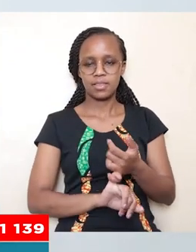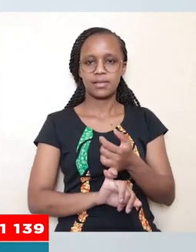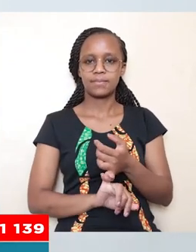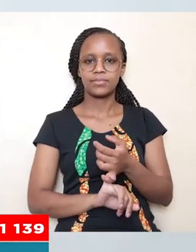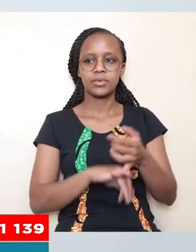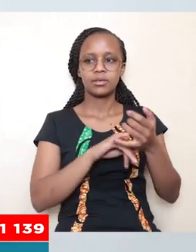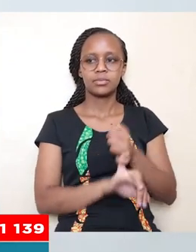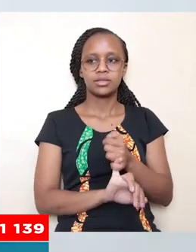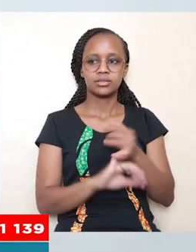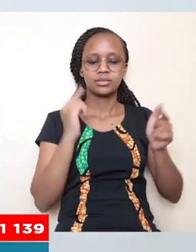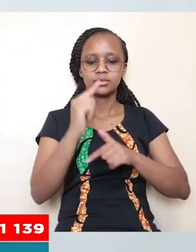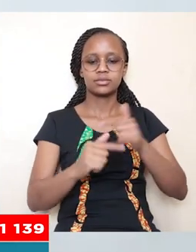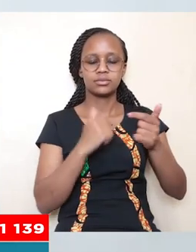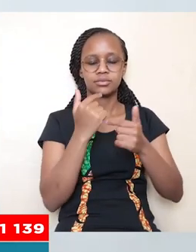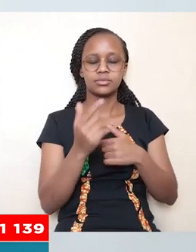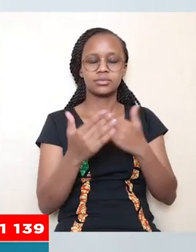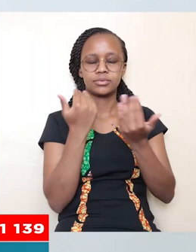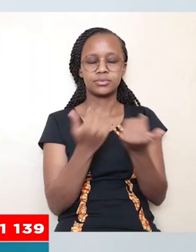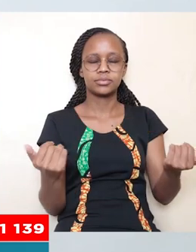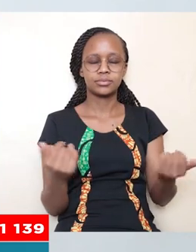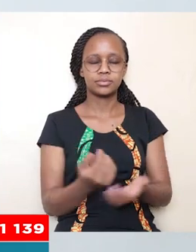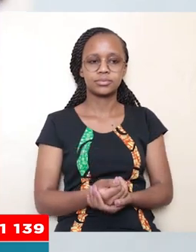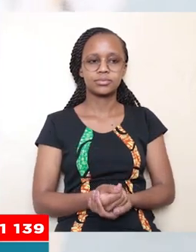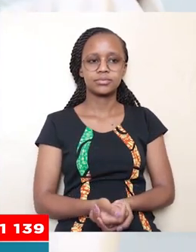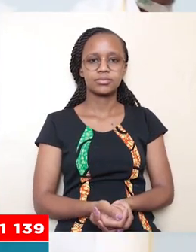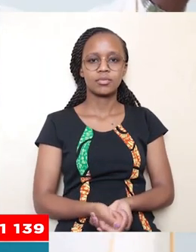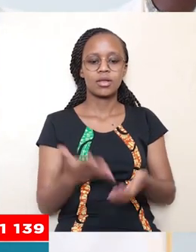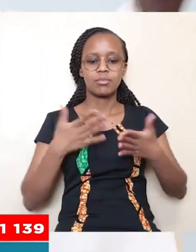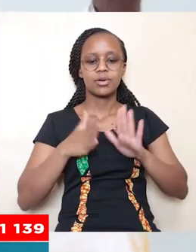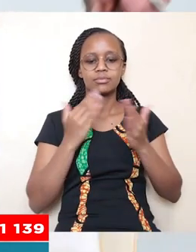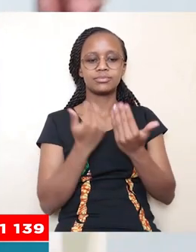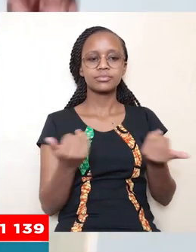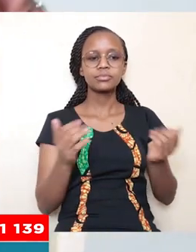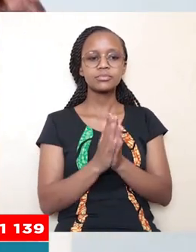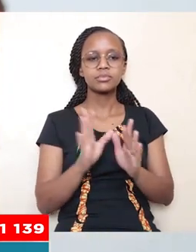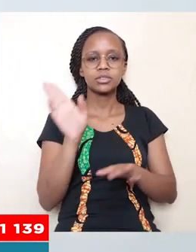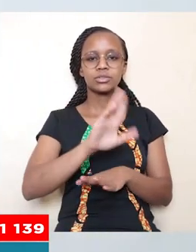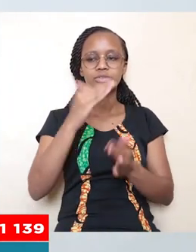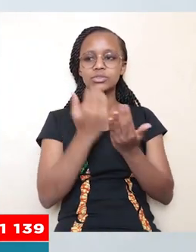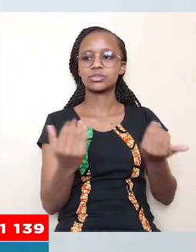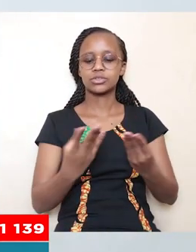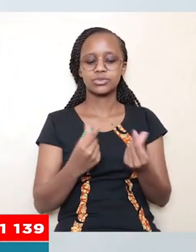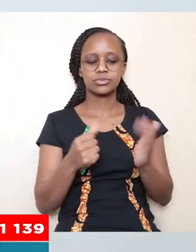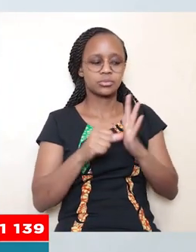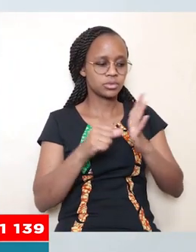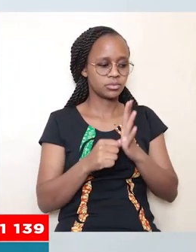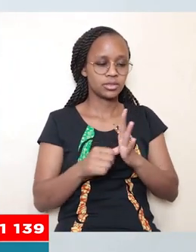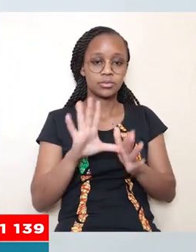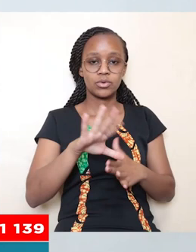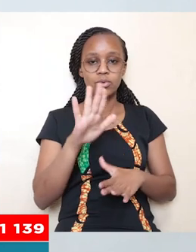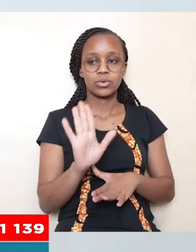marriages precede children. Marriages precede children. So you cannot use children to solve your marital